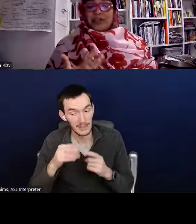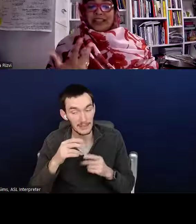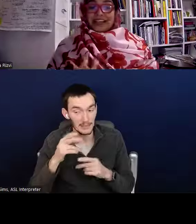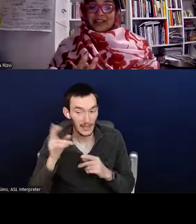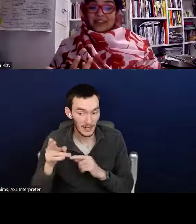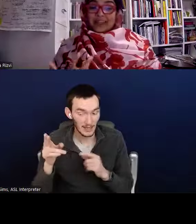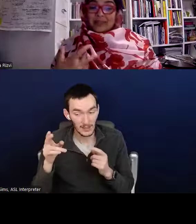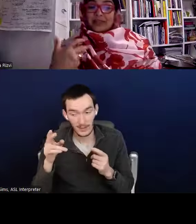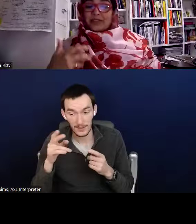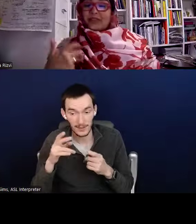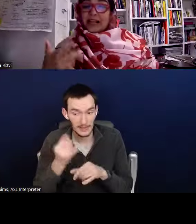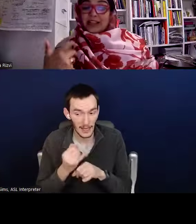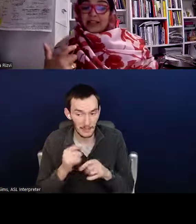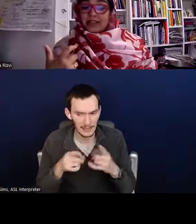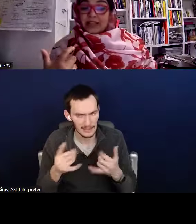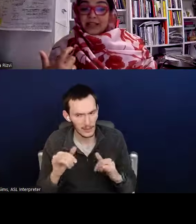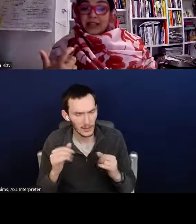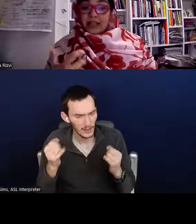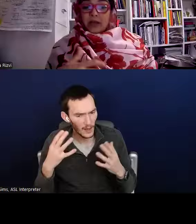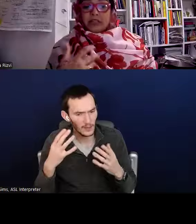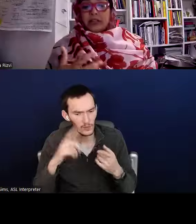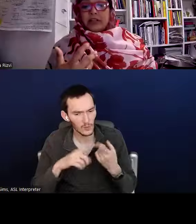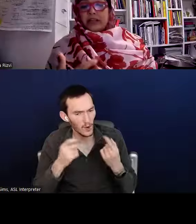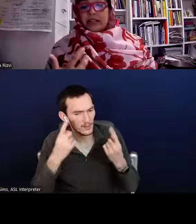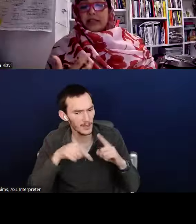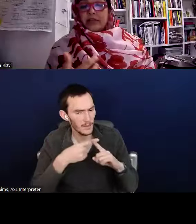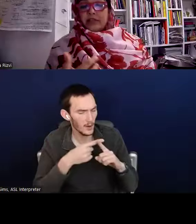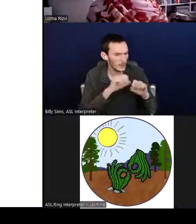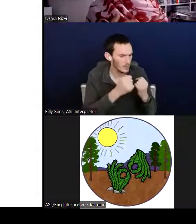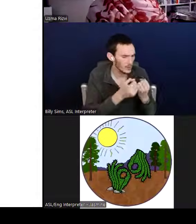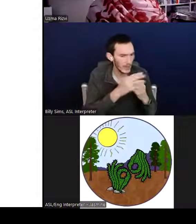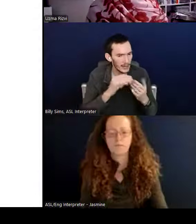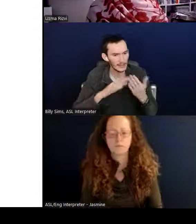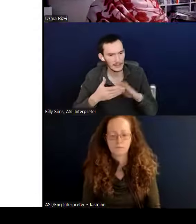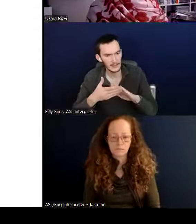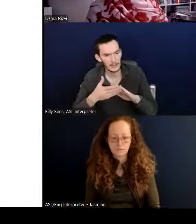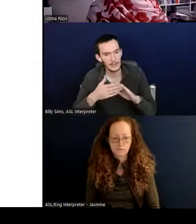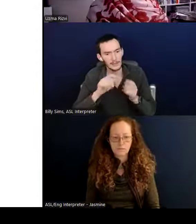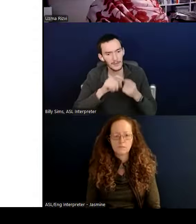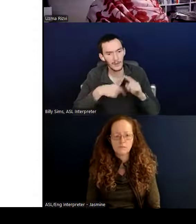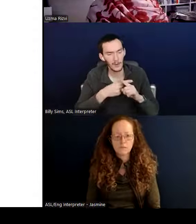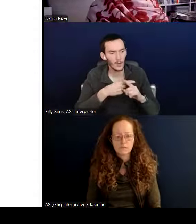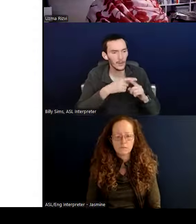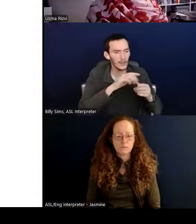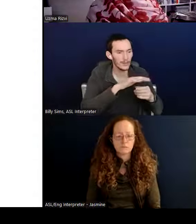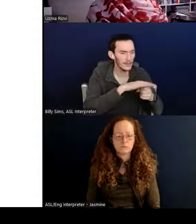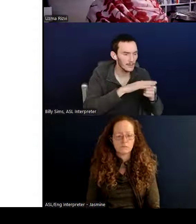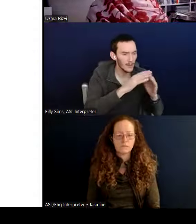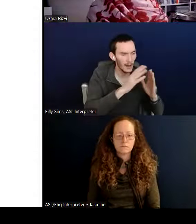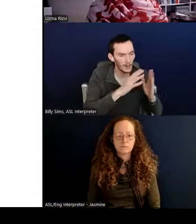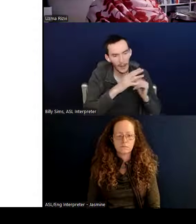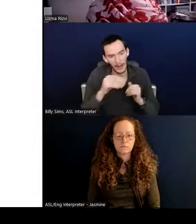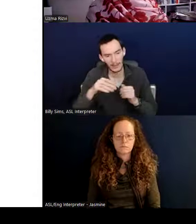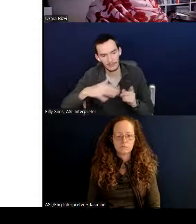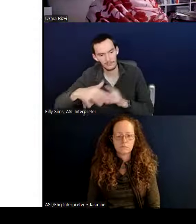more that we need to understand about the sociality in the city, particularly on the scale of the neighborhood and household. Through our ethnographic